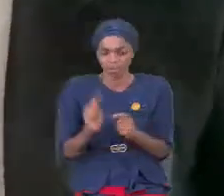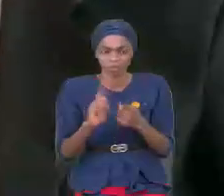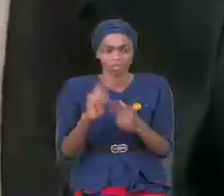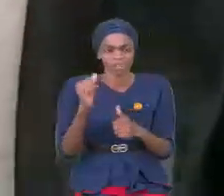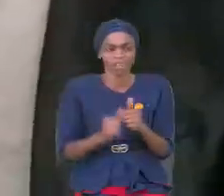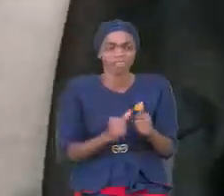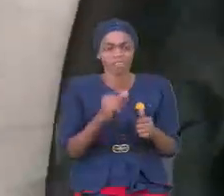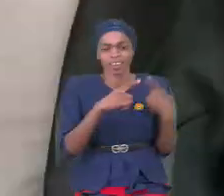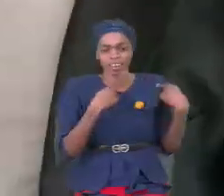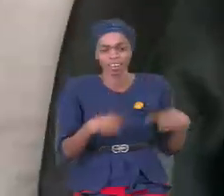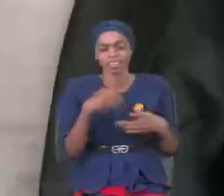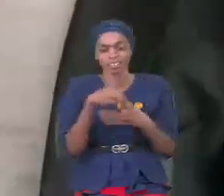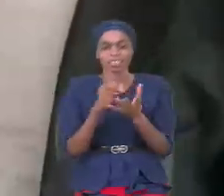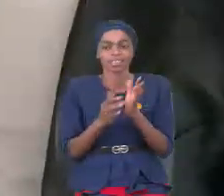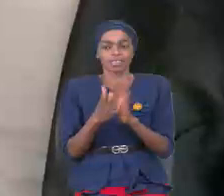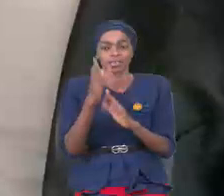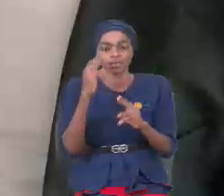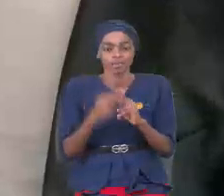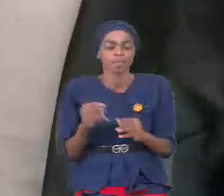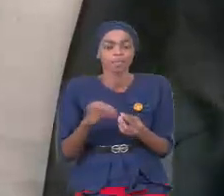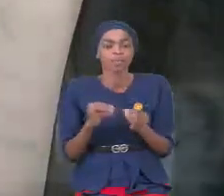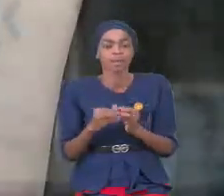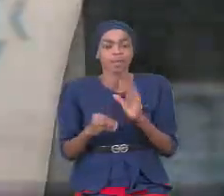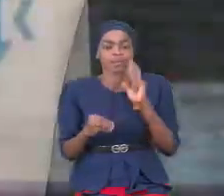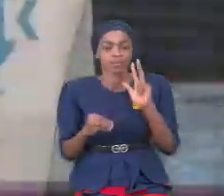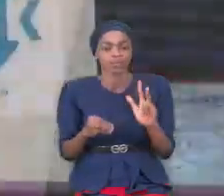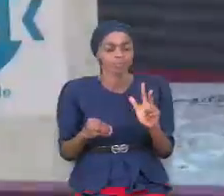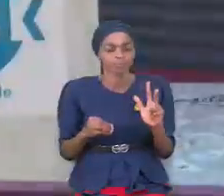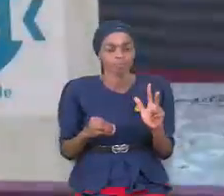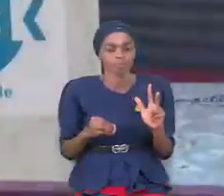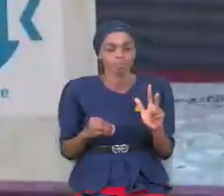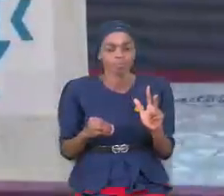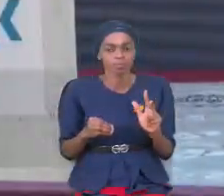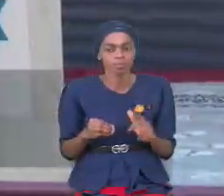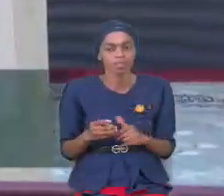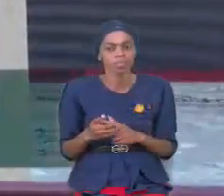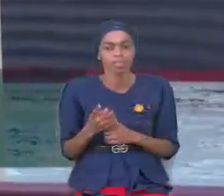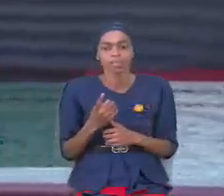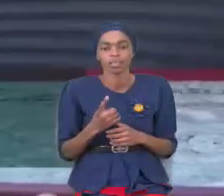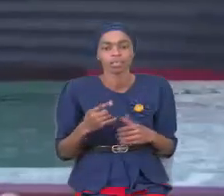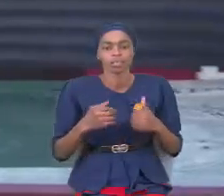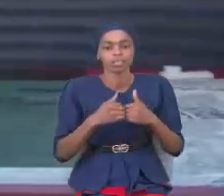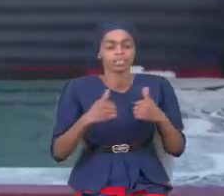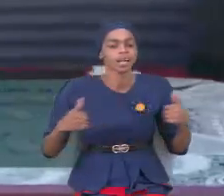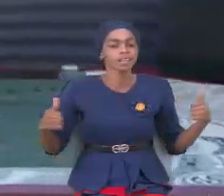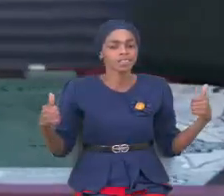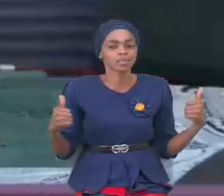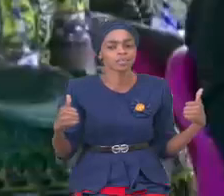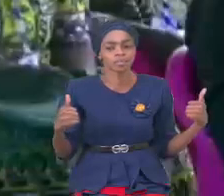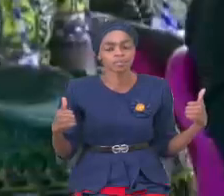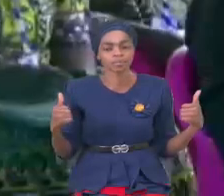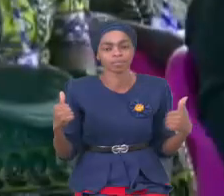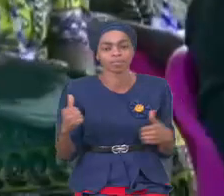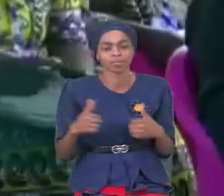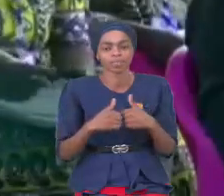here. Number three here, the separating chasm after the fool's death. The